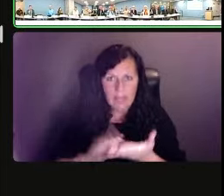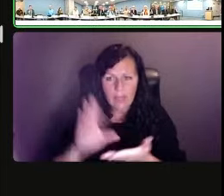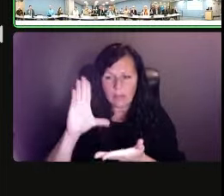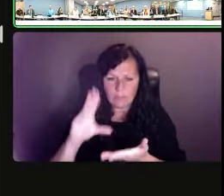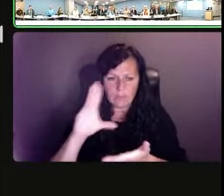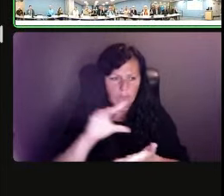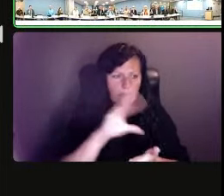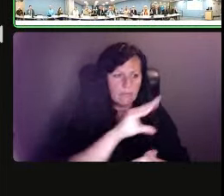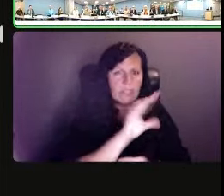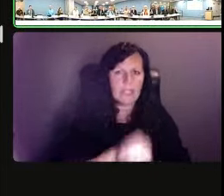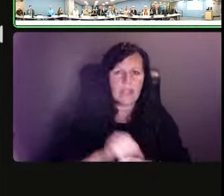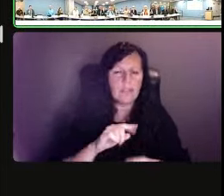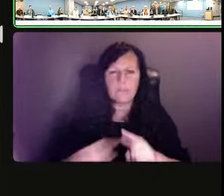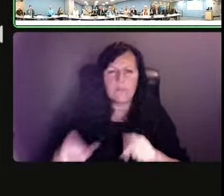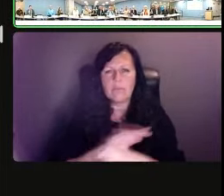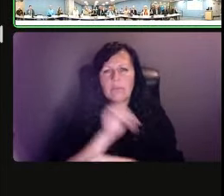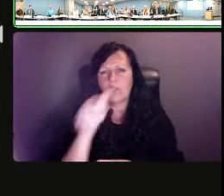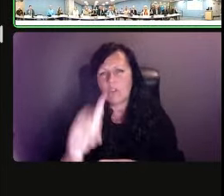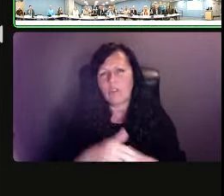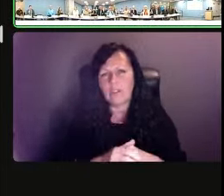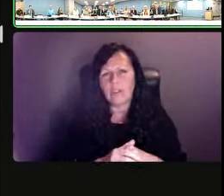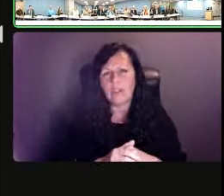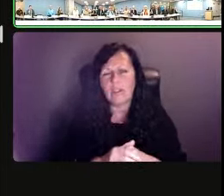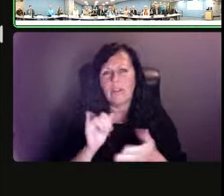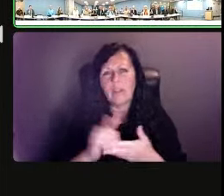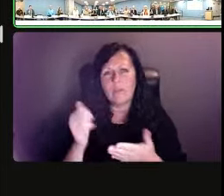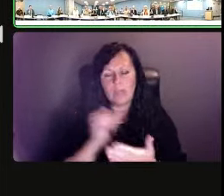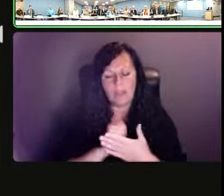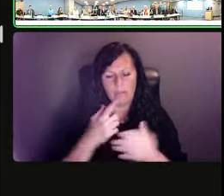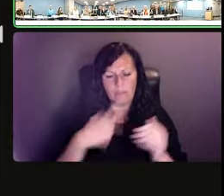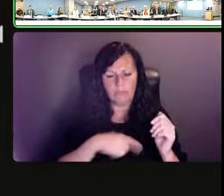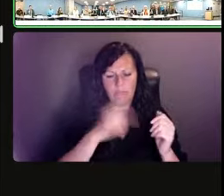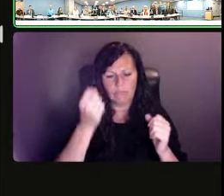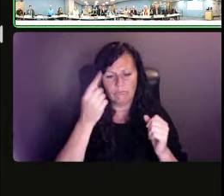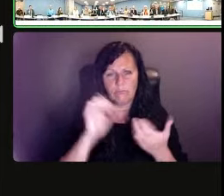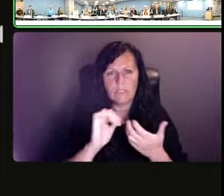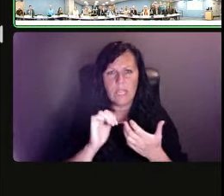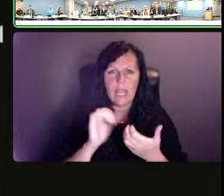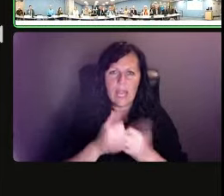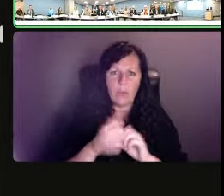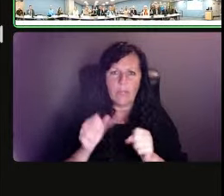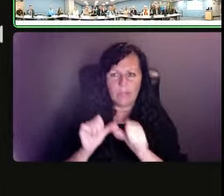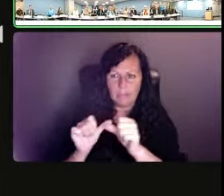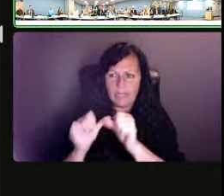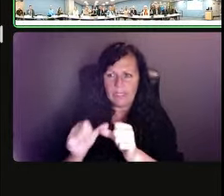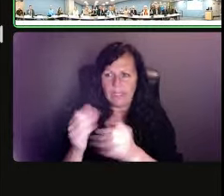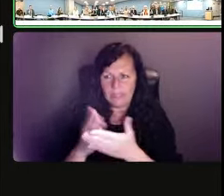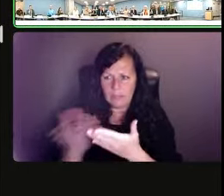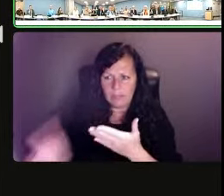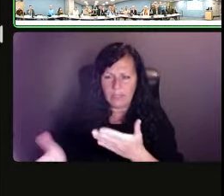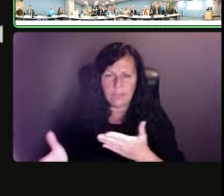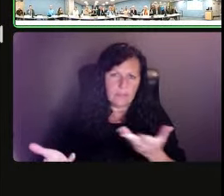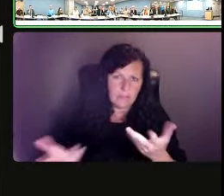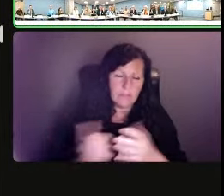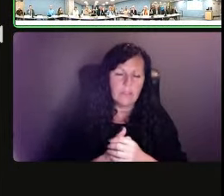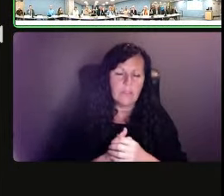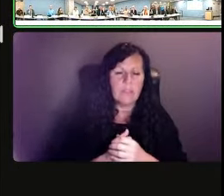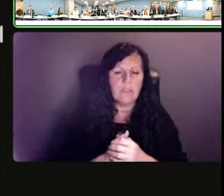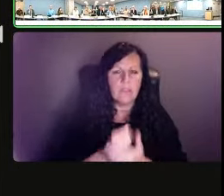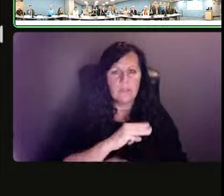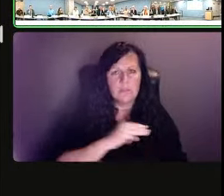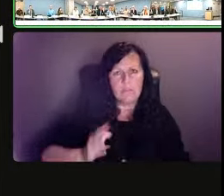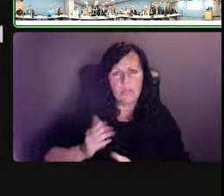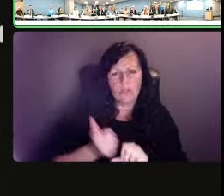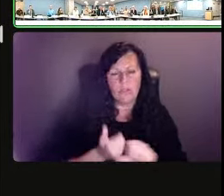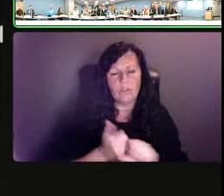expenses. Would be helpful to understand what we could maintain. And along those lines, I'd be interested to know if we